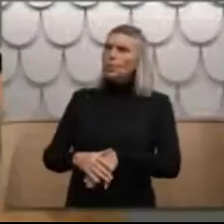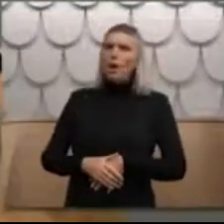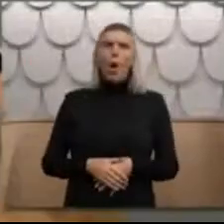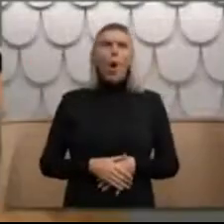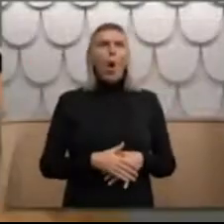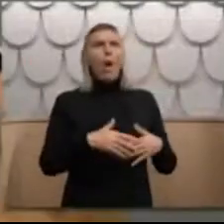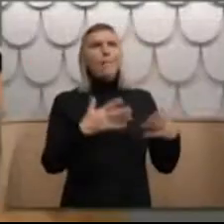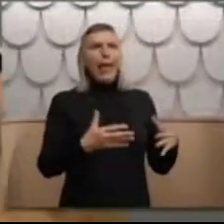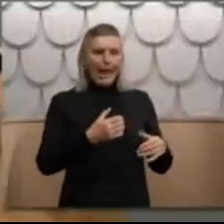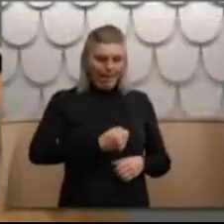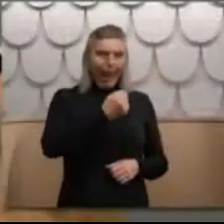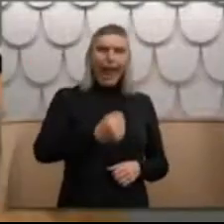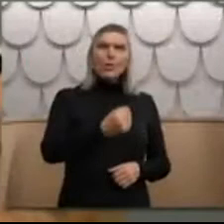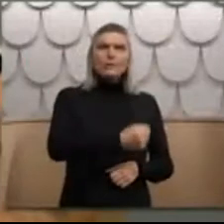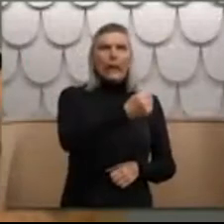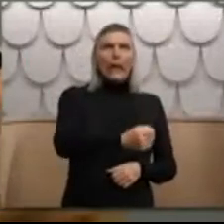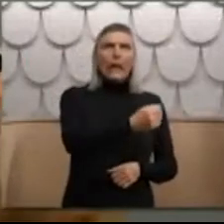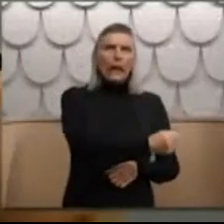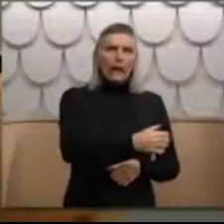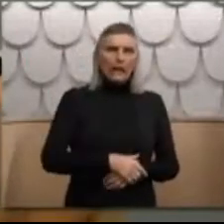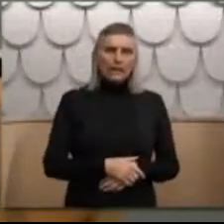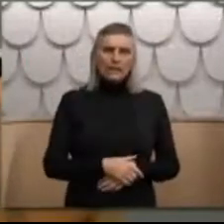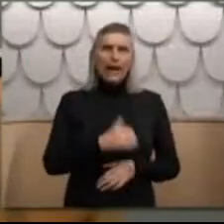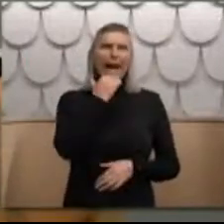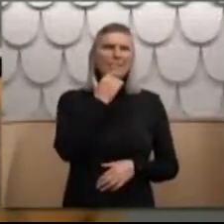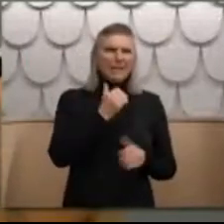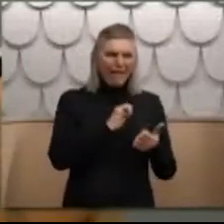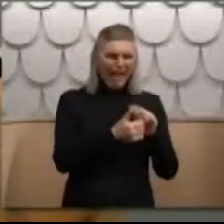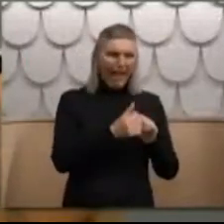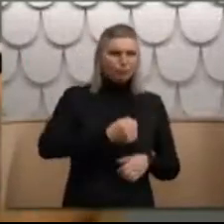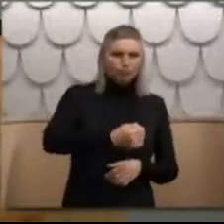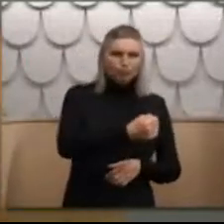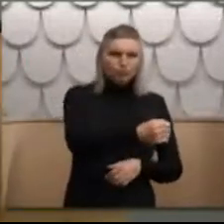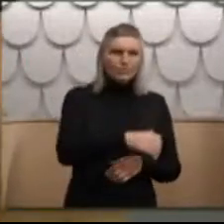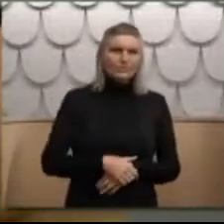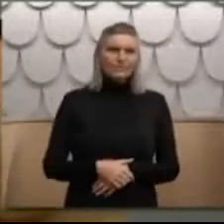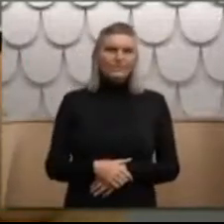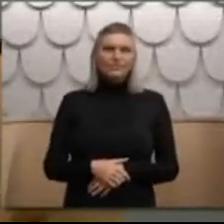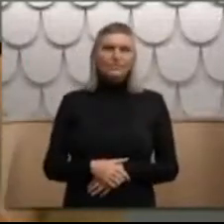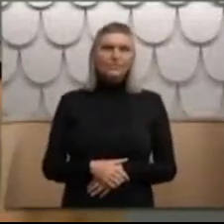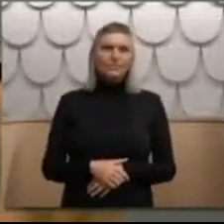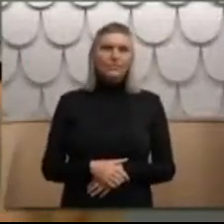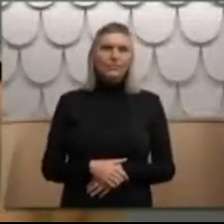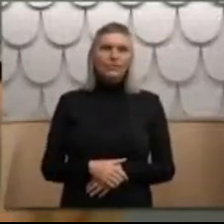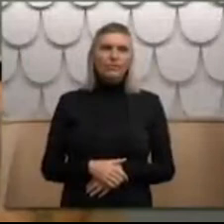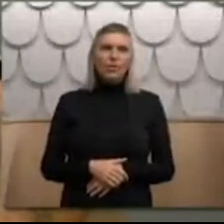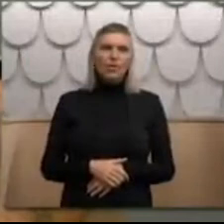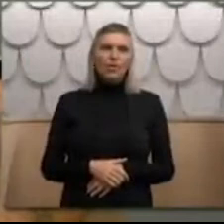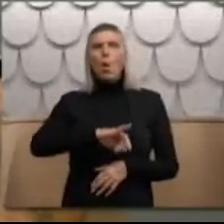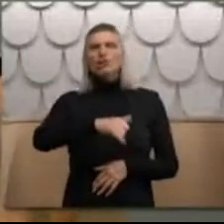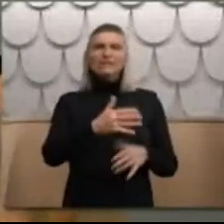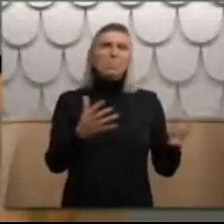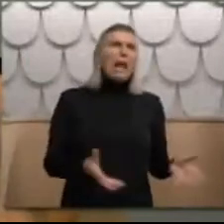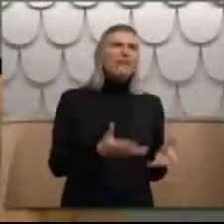or just go play at the shop, at the canteen shop. We were all around here playing and buying lollies,